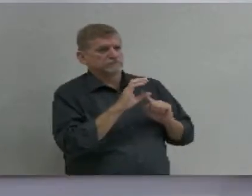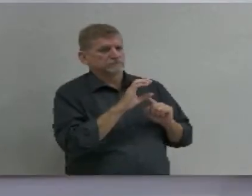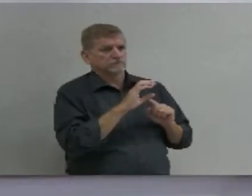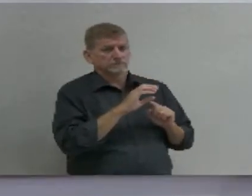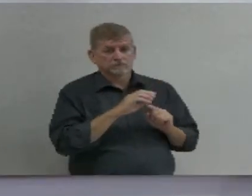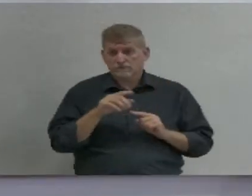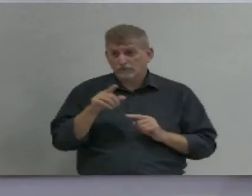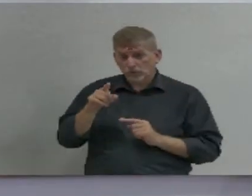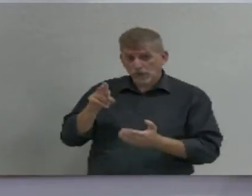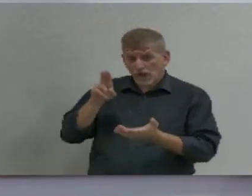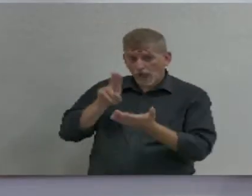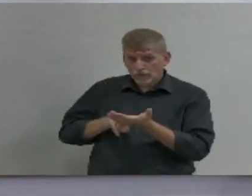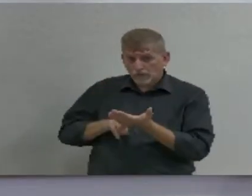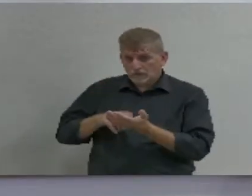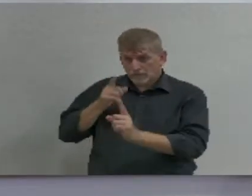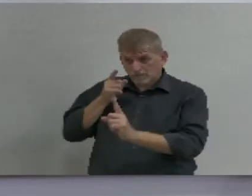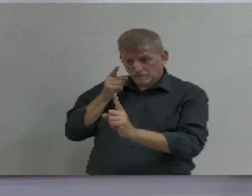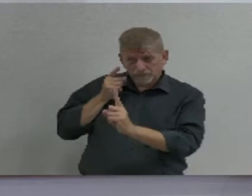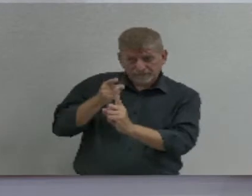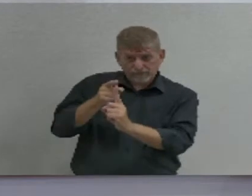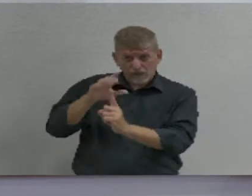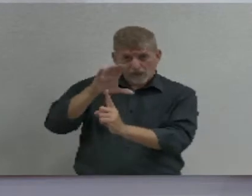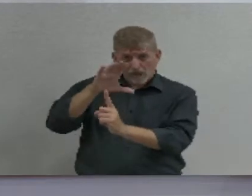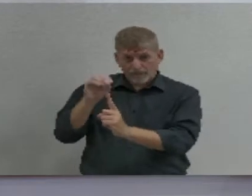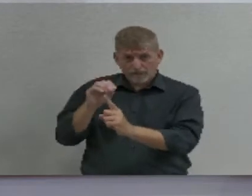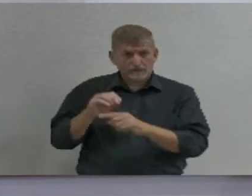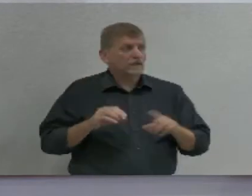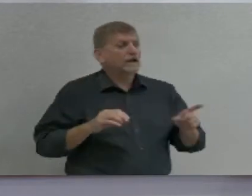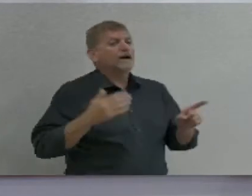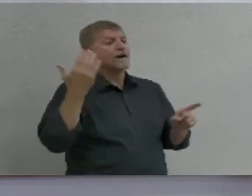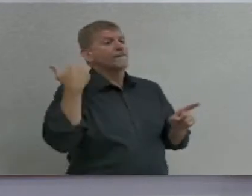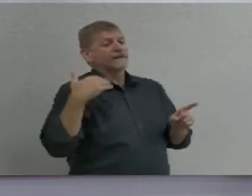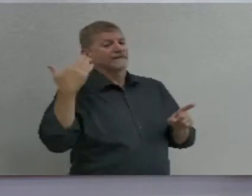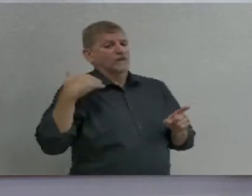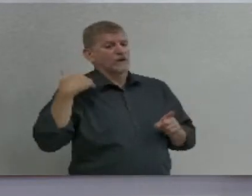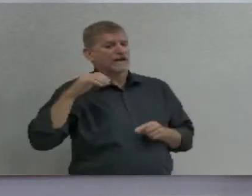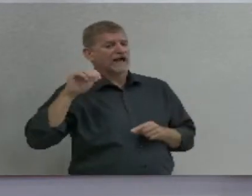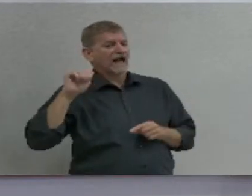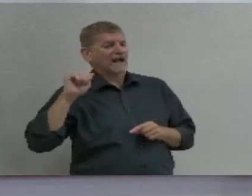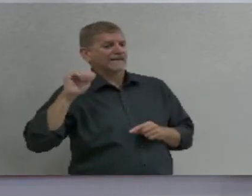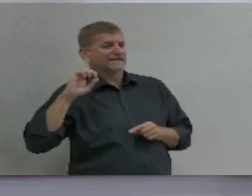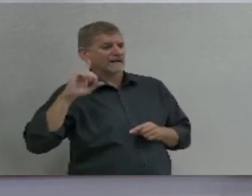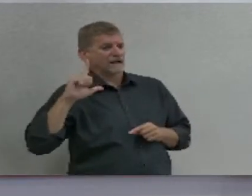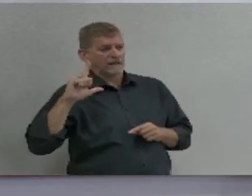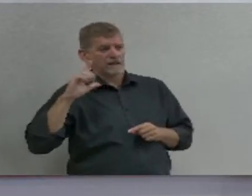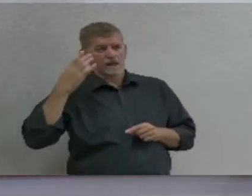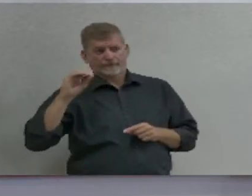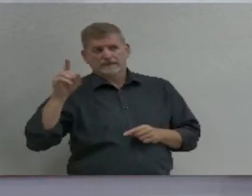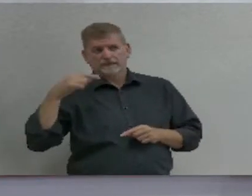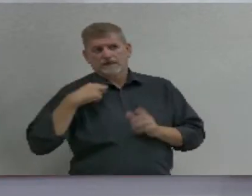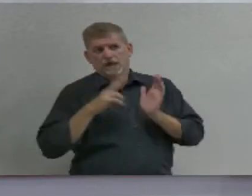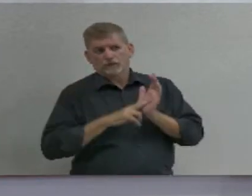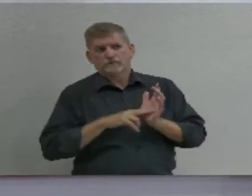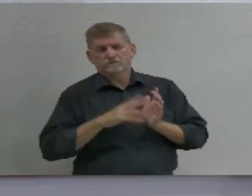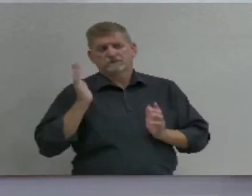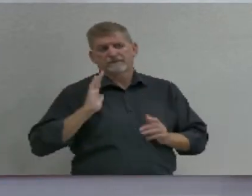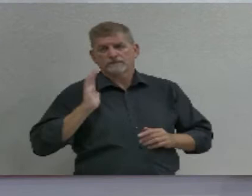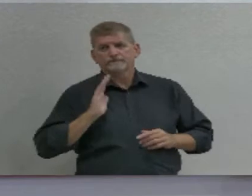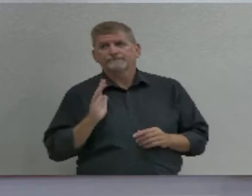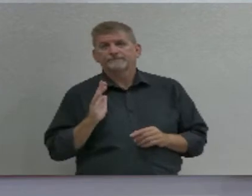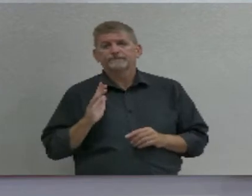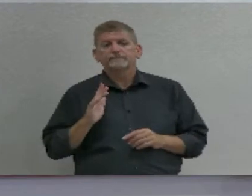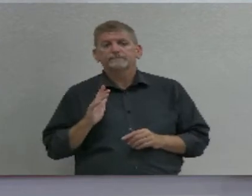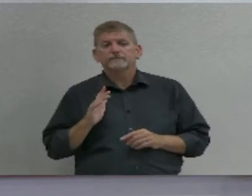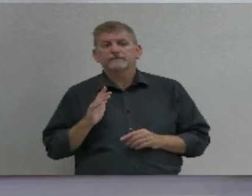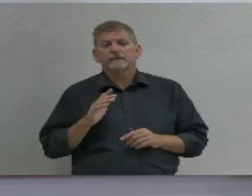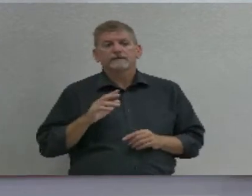We use the ADDL, which is part of the vet medicine school. So they run veterinarian samples, but they